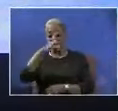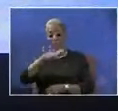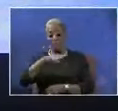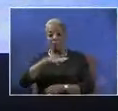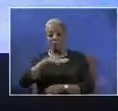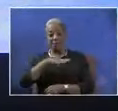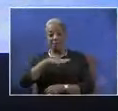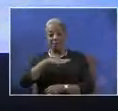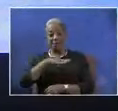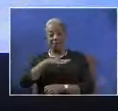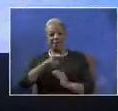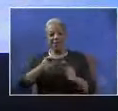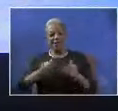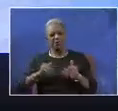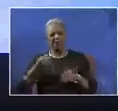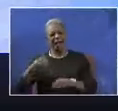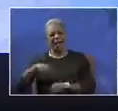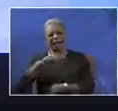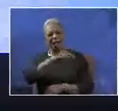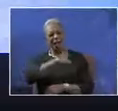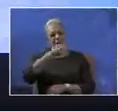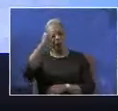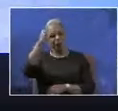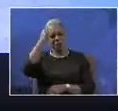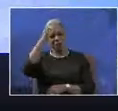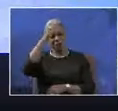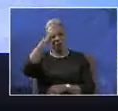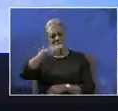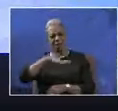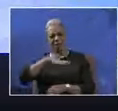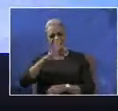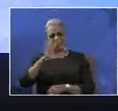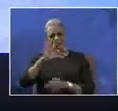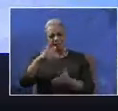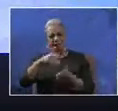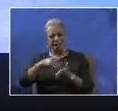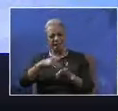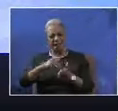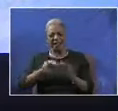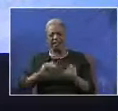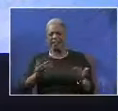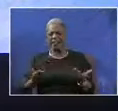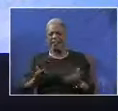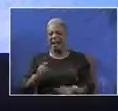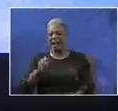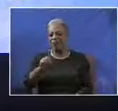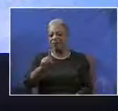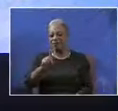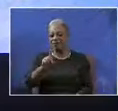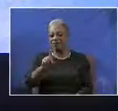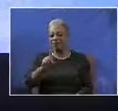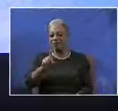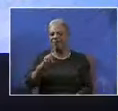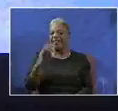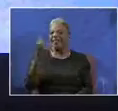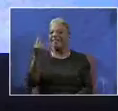were 5,000 men at that event? We know there was 5,000 men because somebody had to number